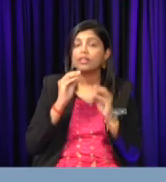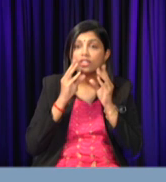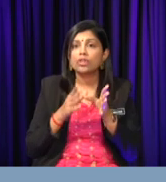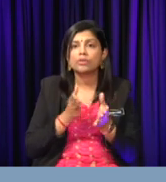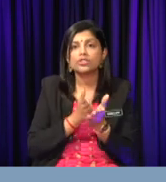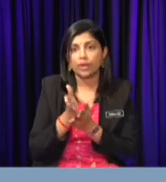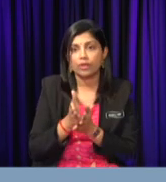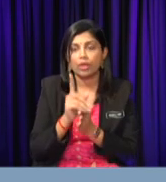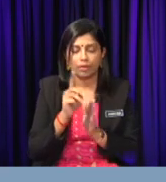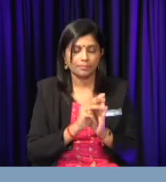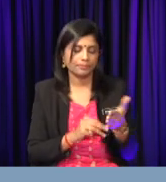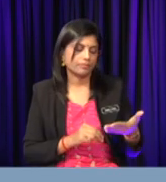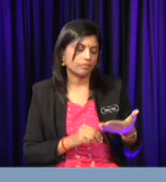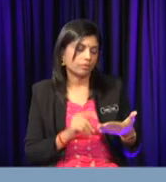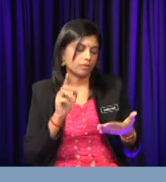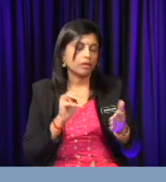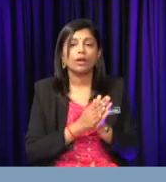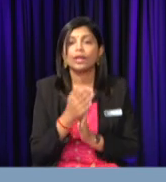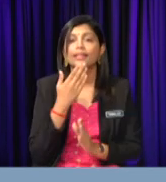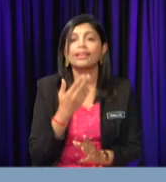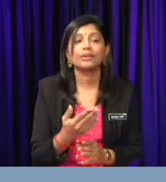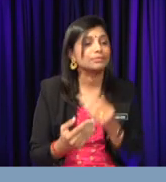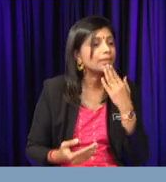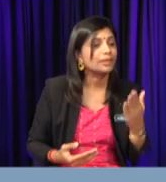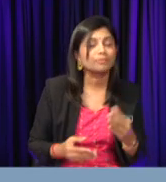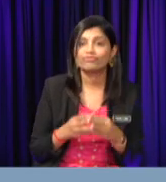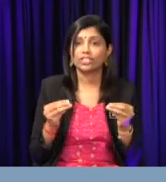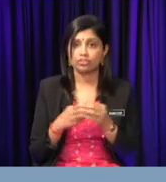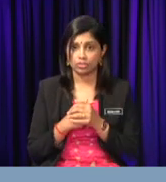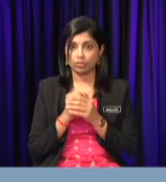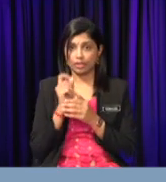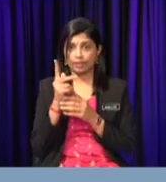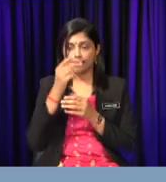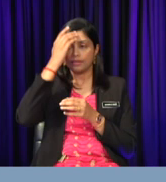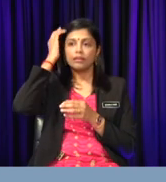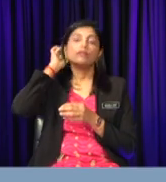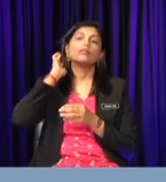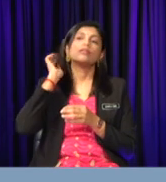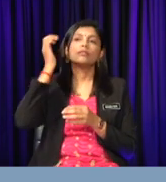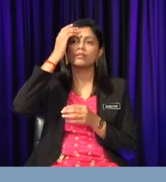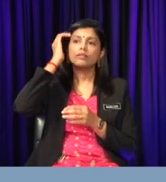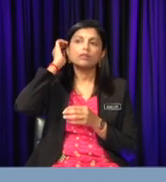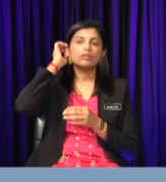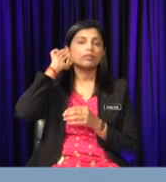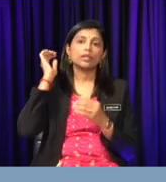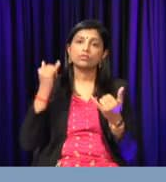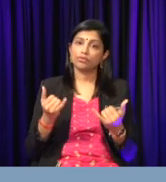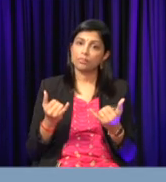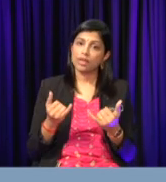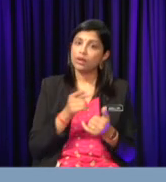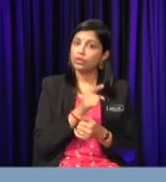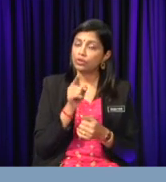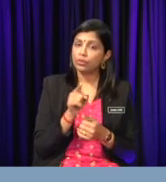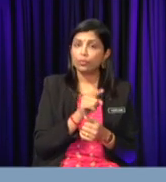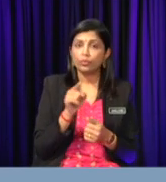we had Shuen Lin and Tivia. And in Part 3, we had Doshrina and Vinosha. It's just that from now on, you guys need to work